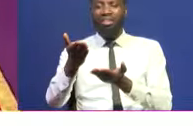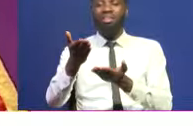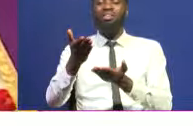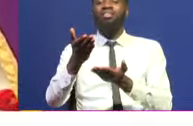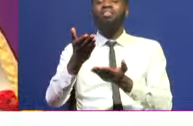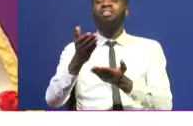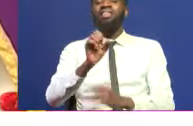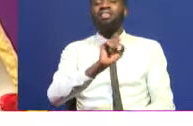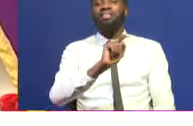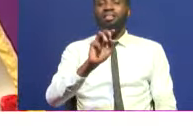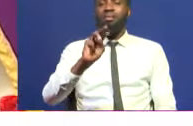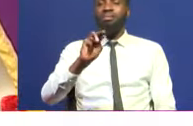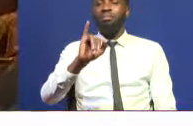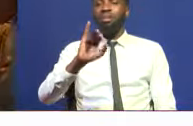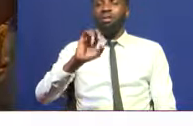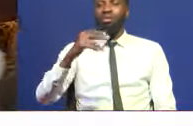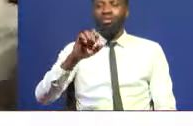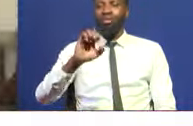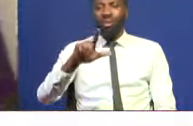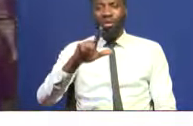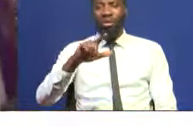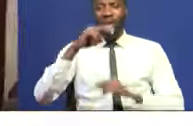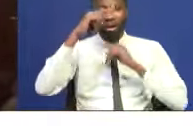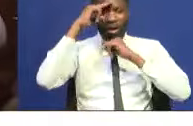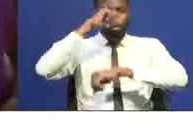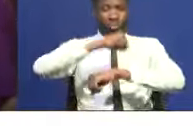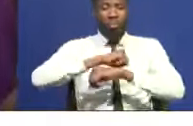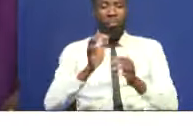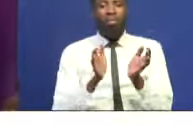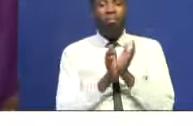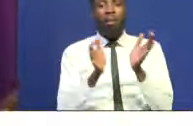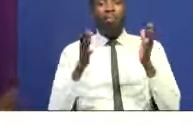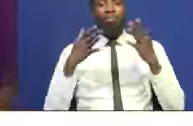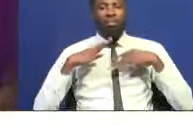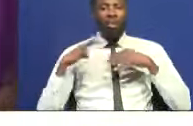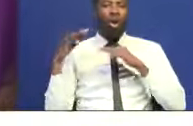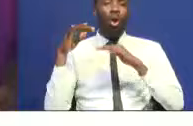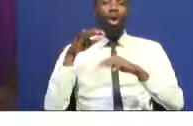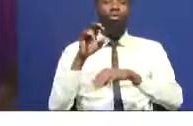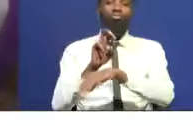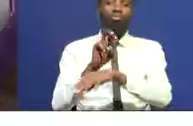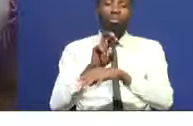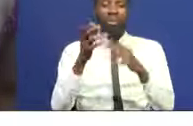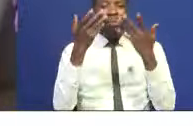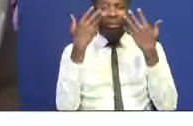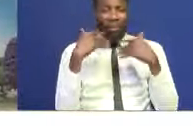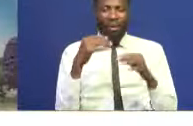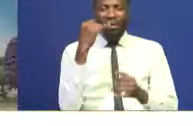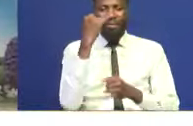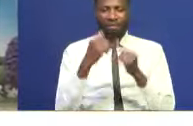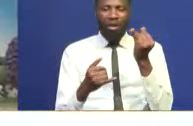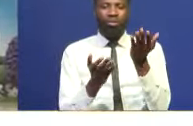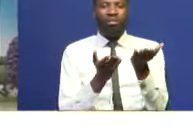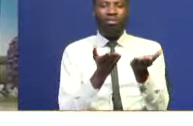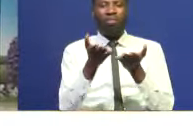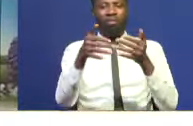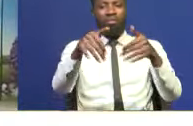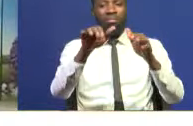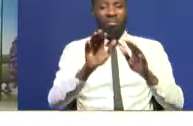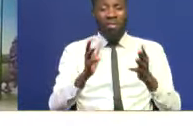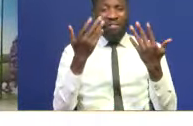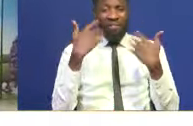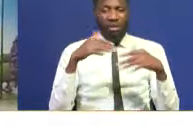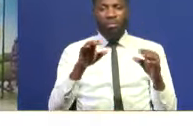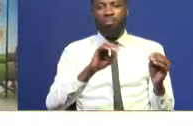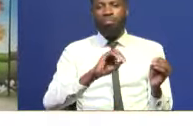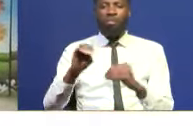for public viewing and a final funeral mass. Following the mass, a solemn procession will escort Father Bet's body to Olesos